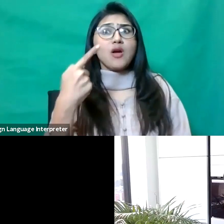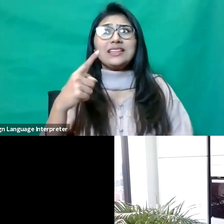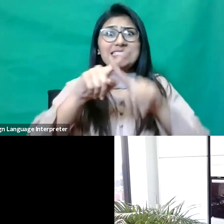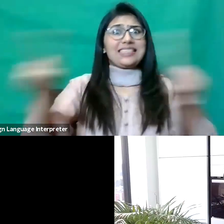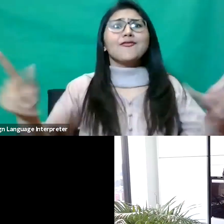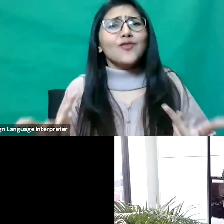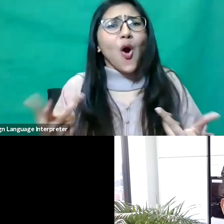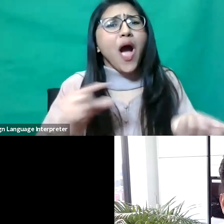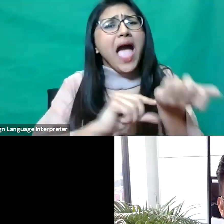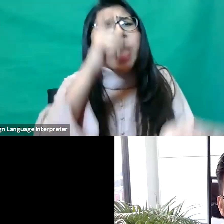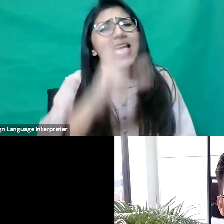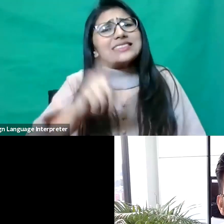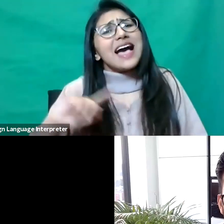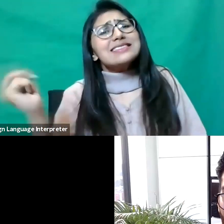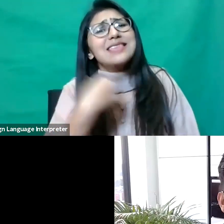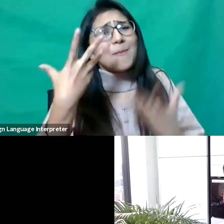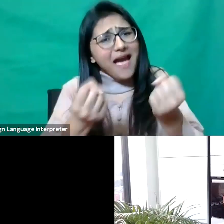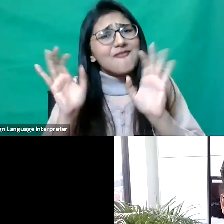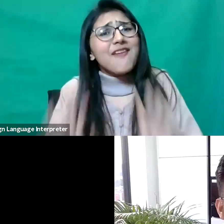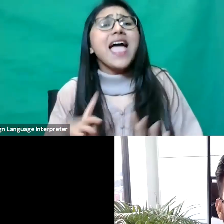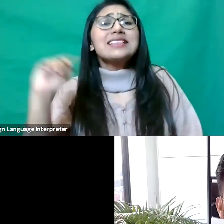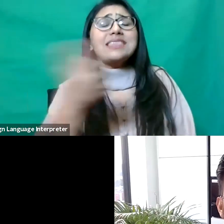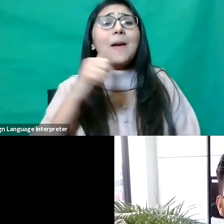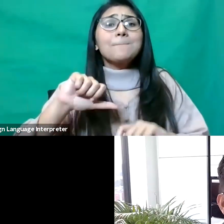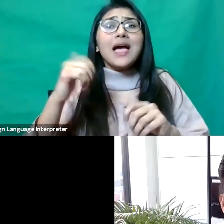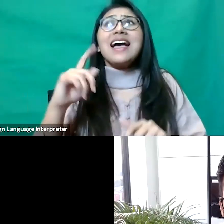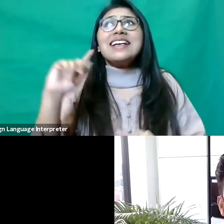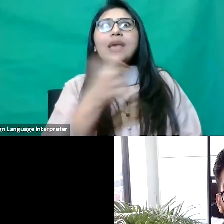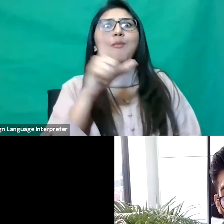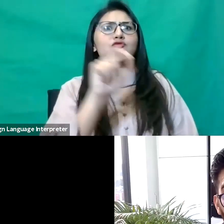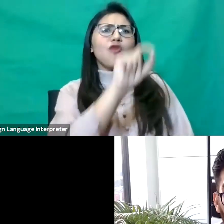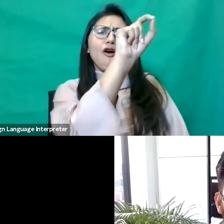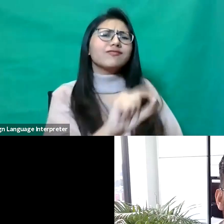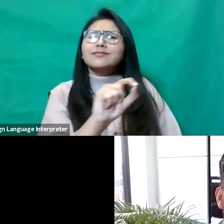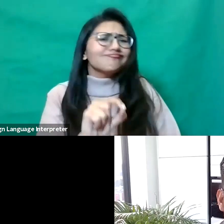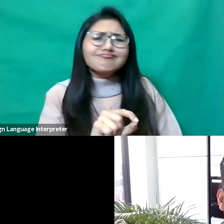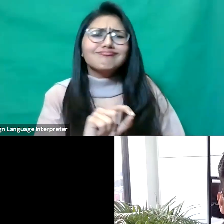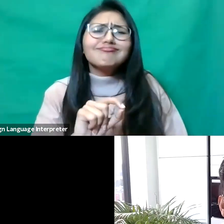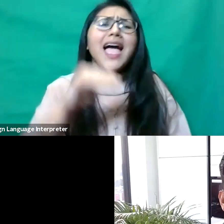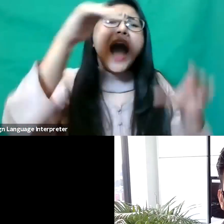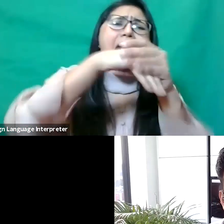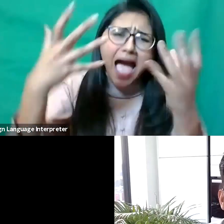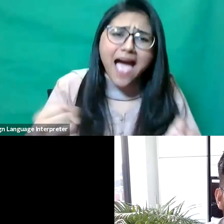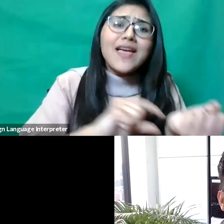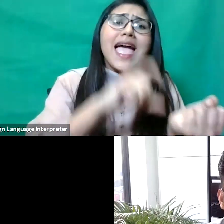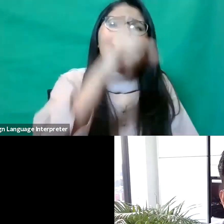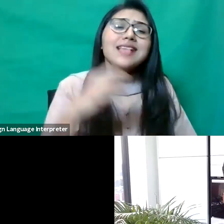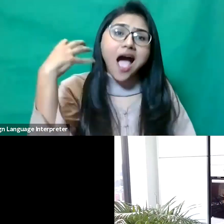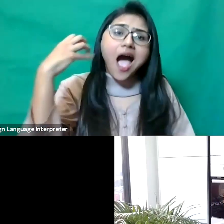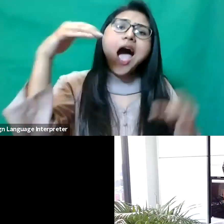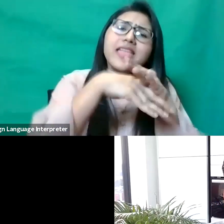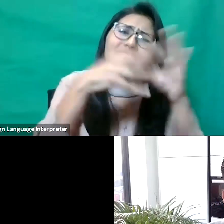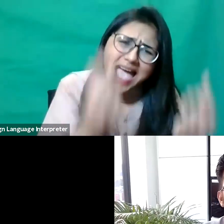human beings and we're all the same. I mean, no one's perfect, and everyone, each of them has the problems in